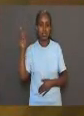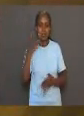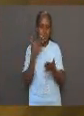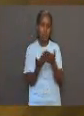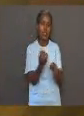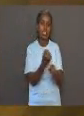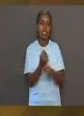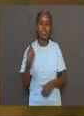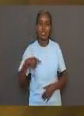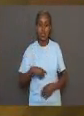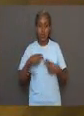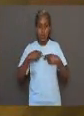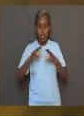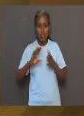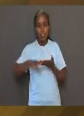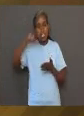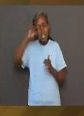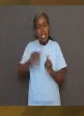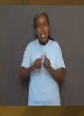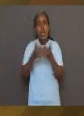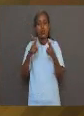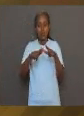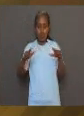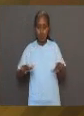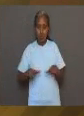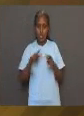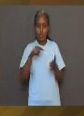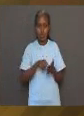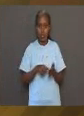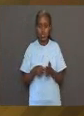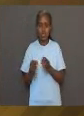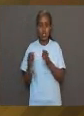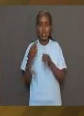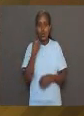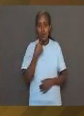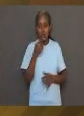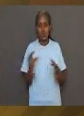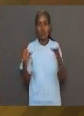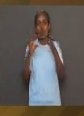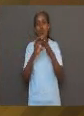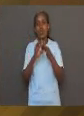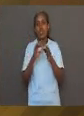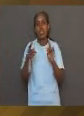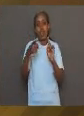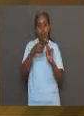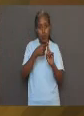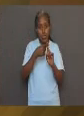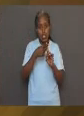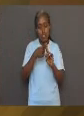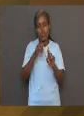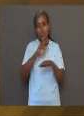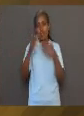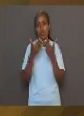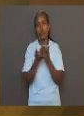We have learned how to locate points whose coordinates are positive whole